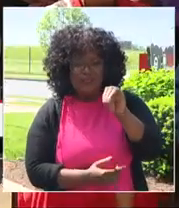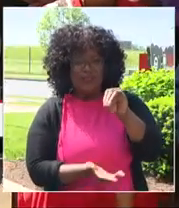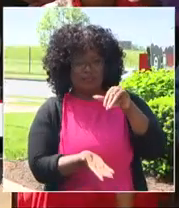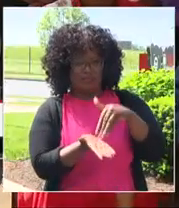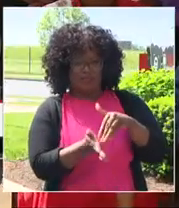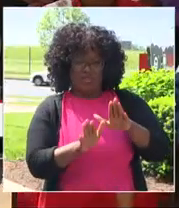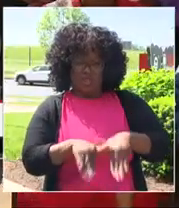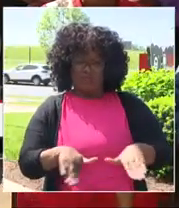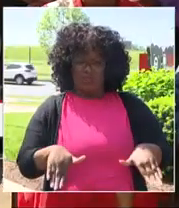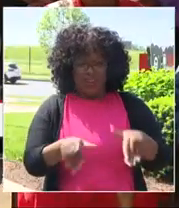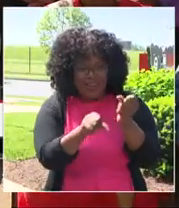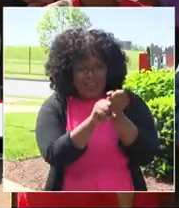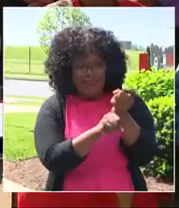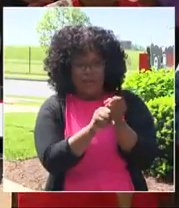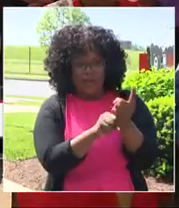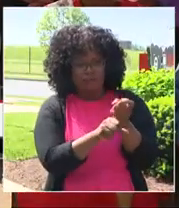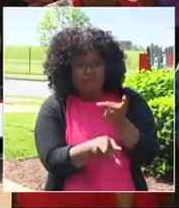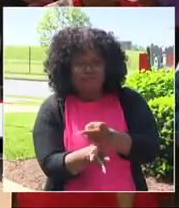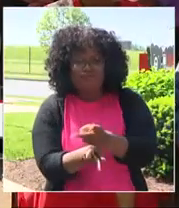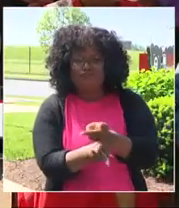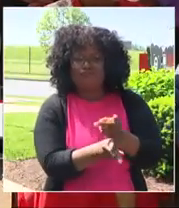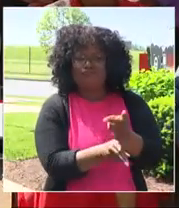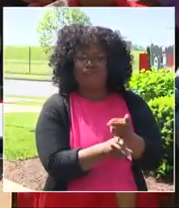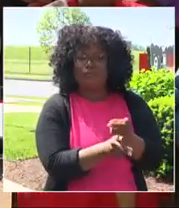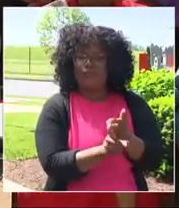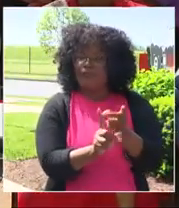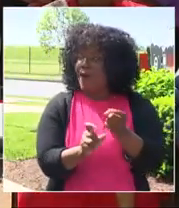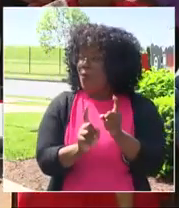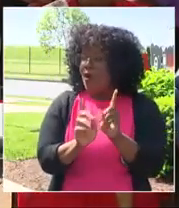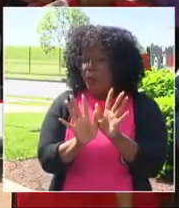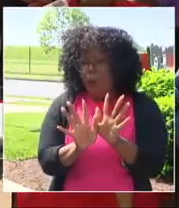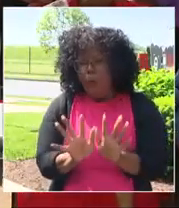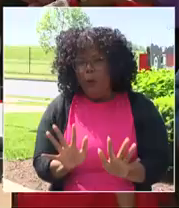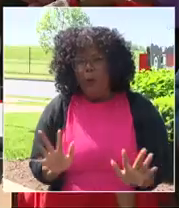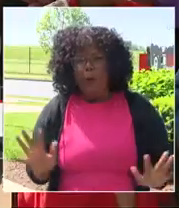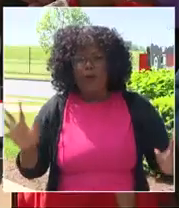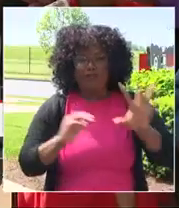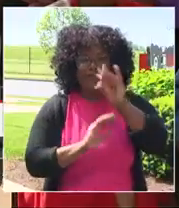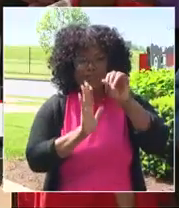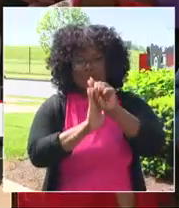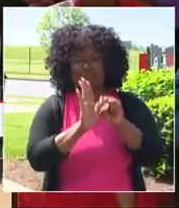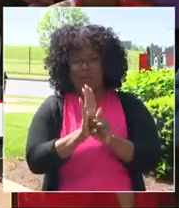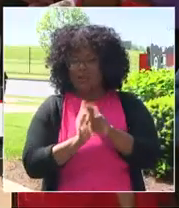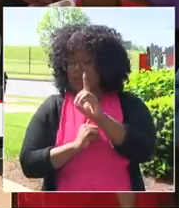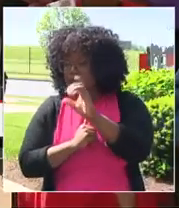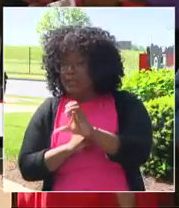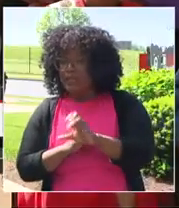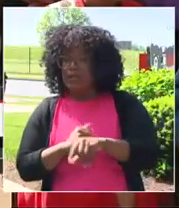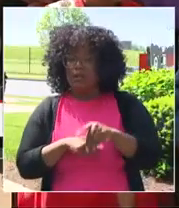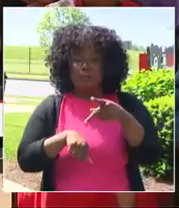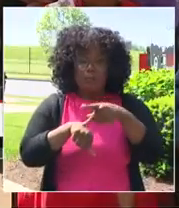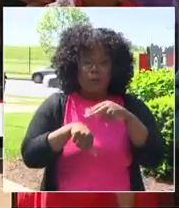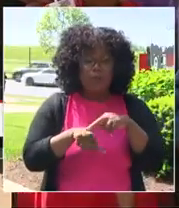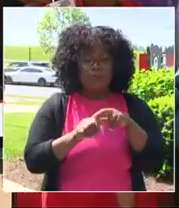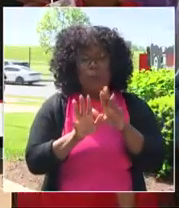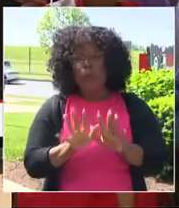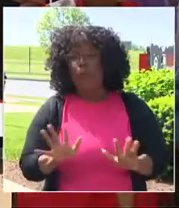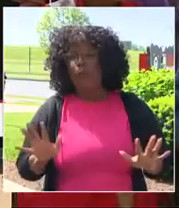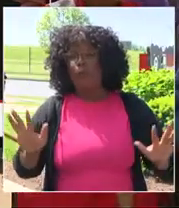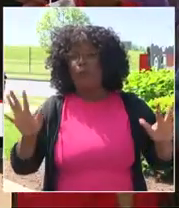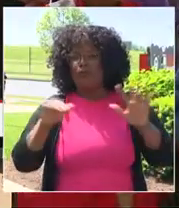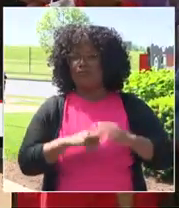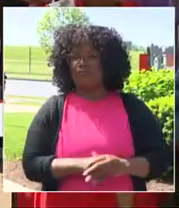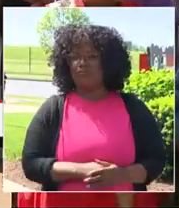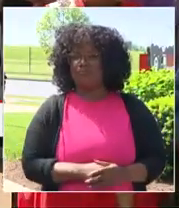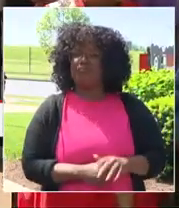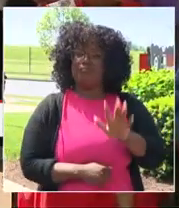year from all 50 states, D.C., and Puerto Rico. Approximately 55% of our patients